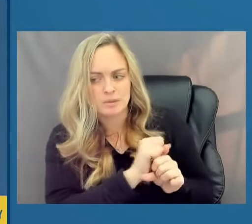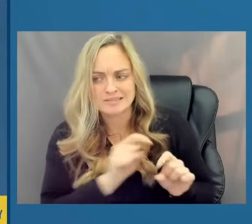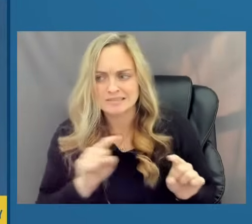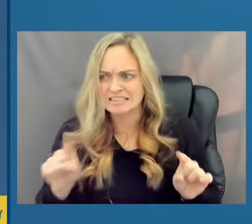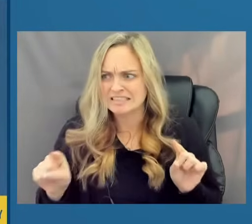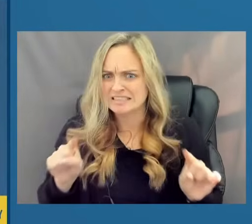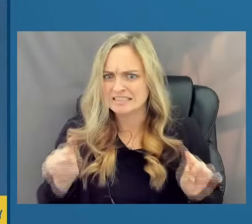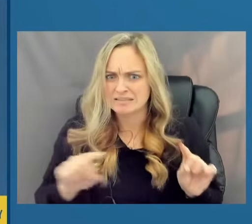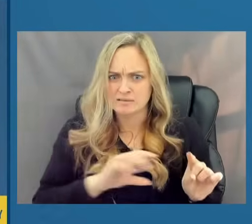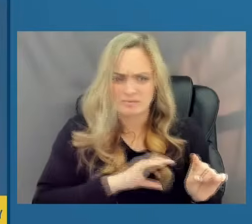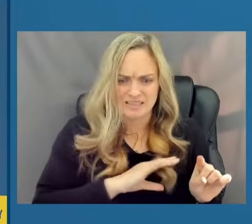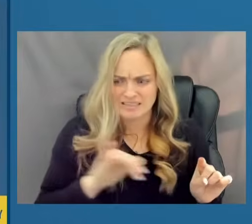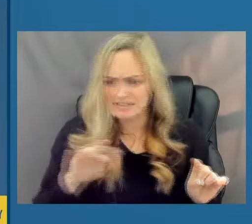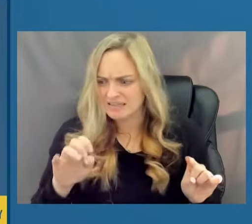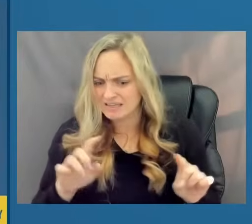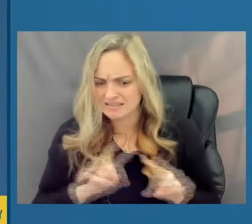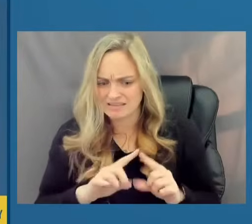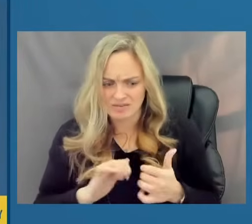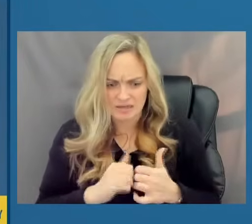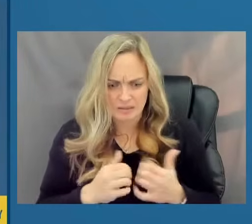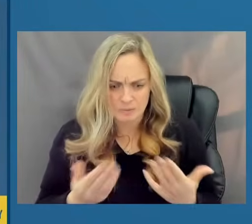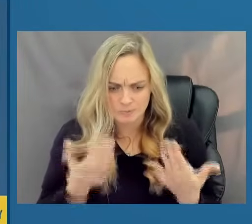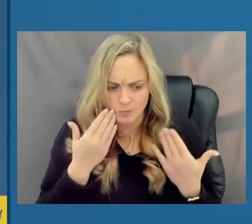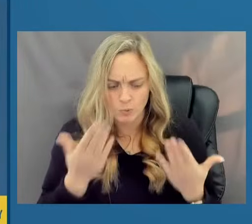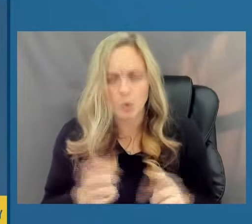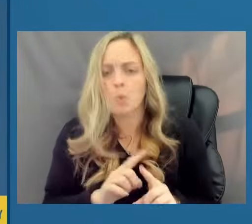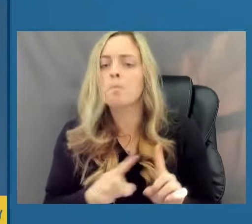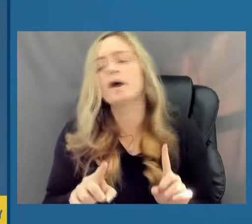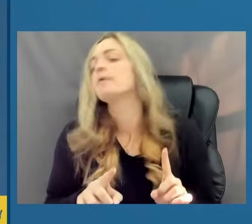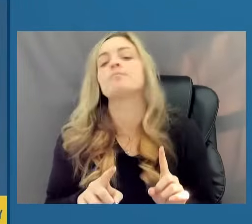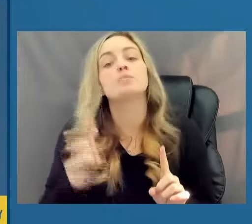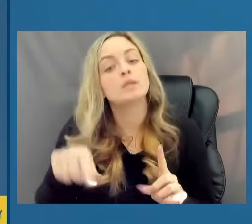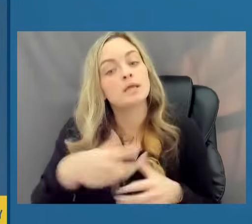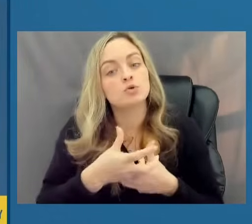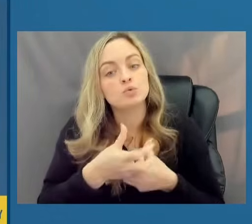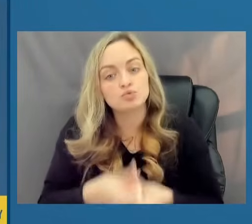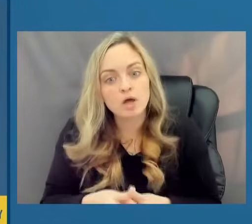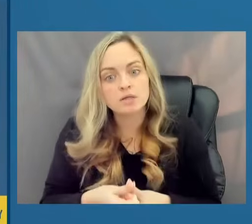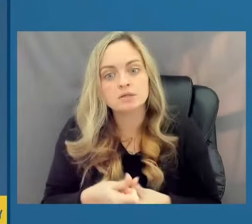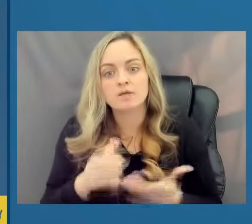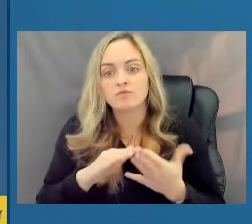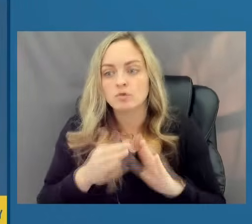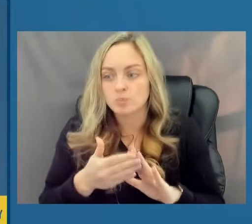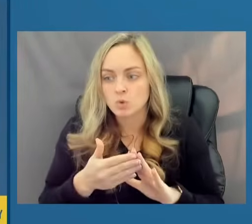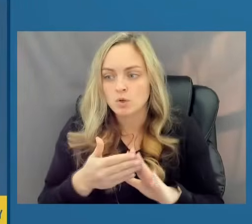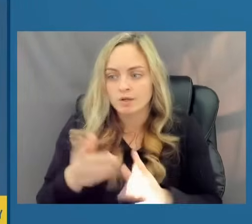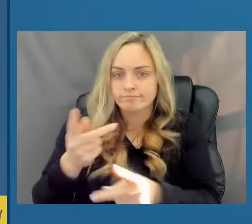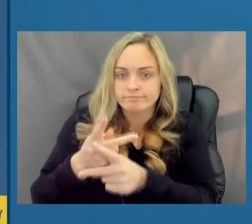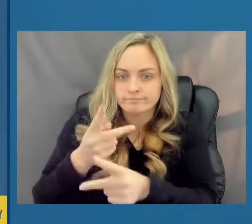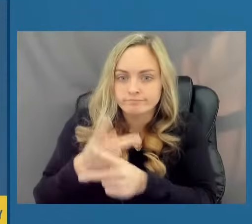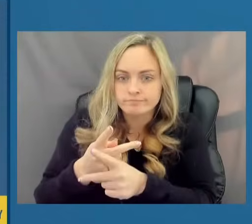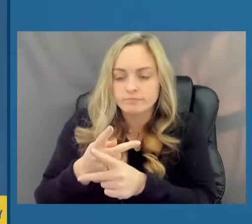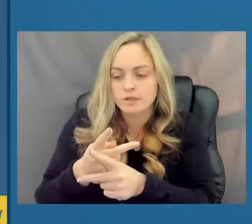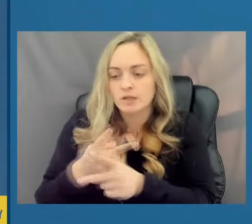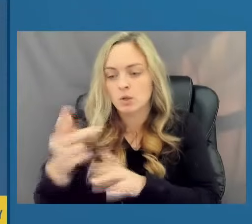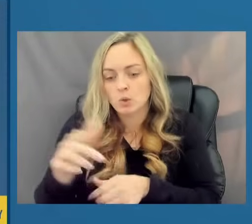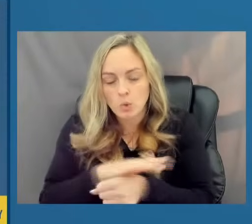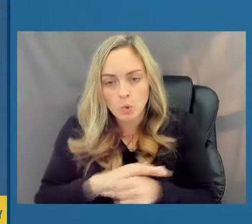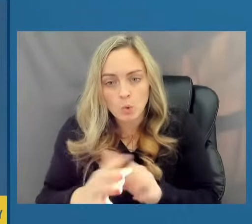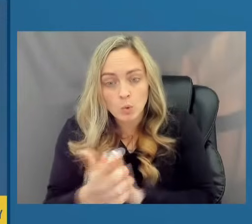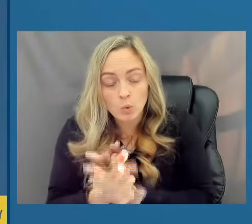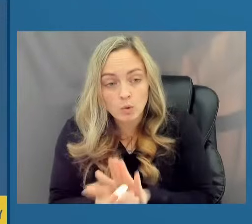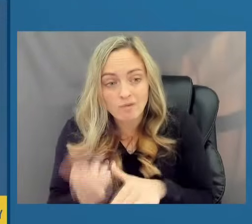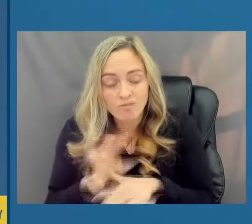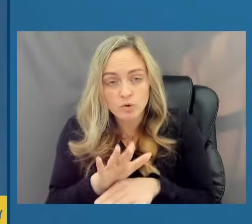as easily. So we want people to trust and have community policing and local law enforcement that responds